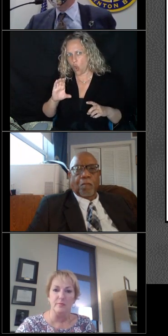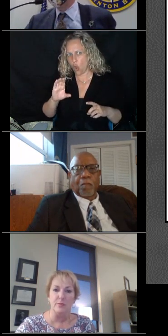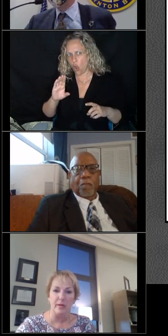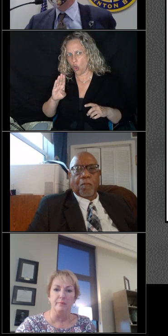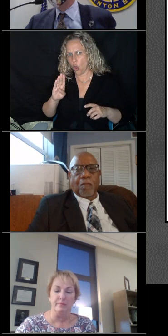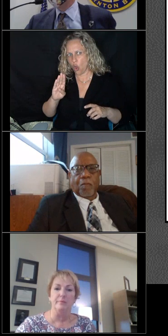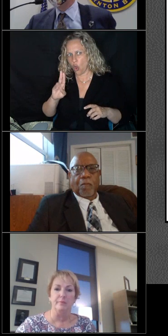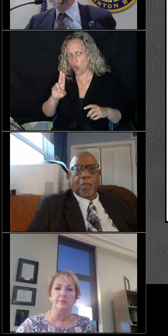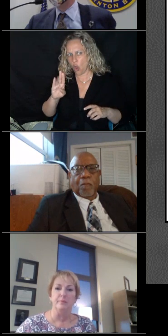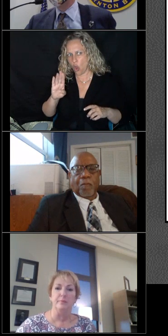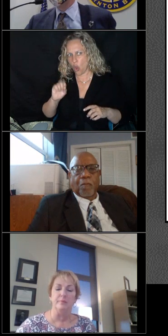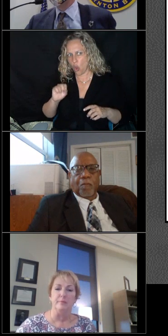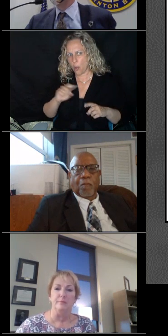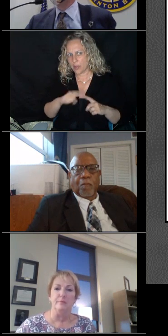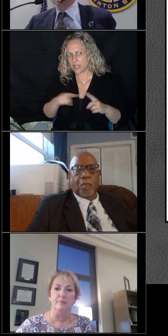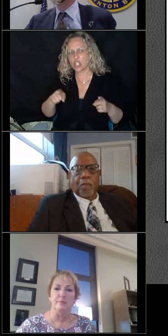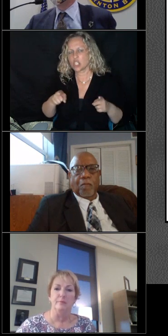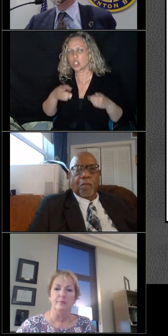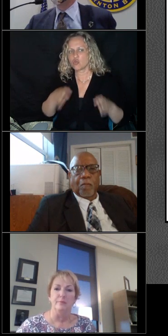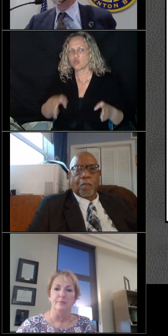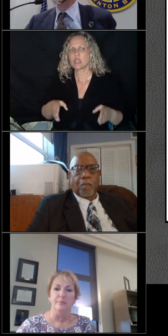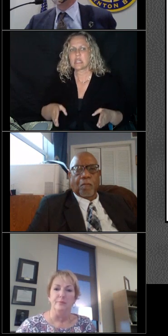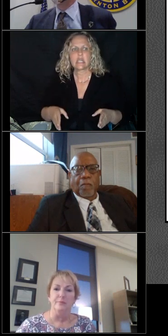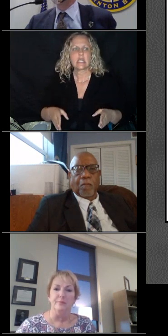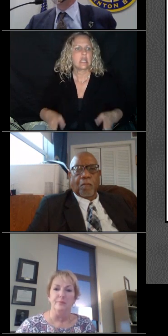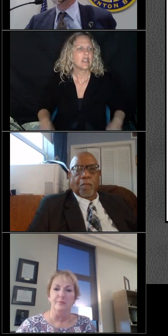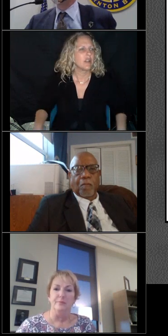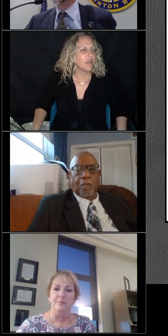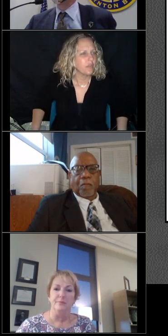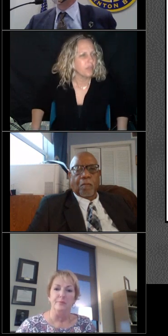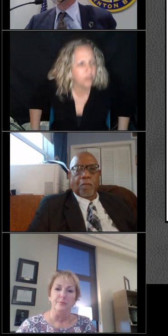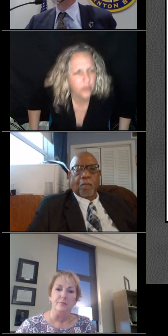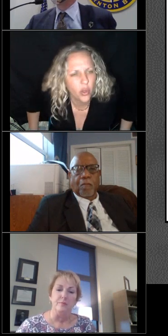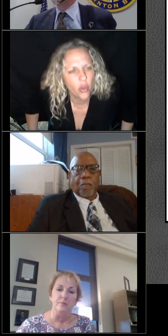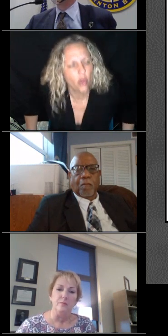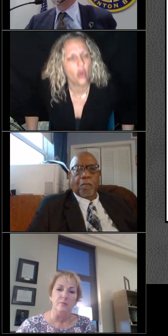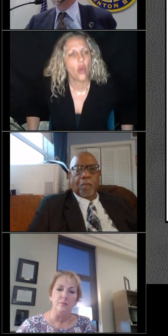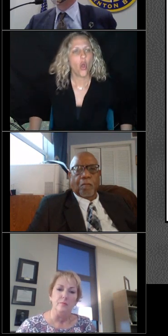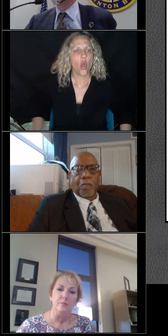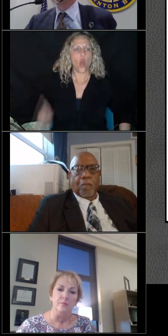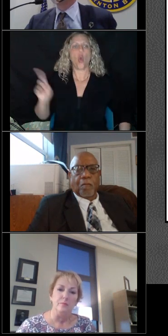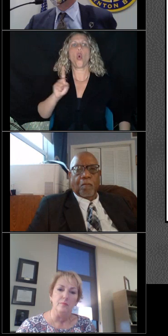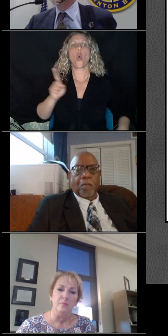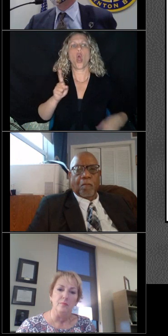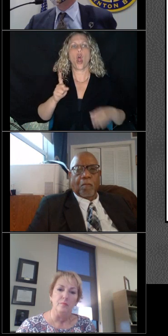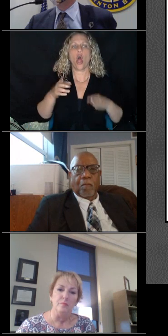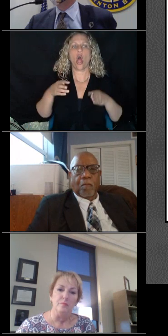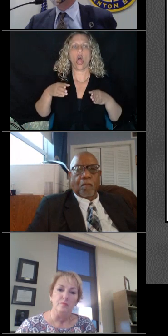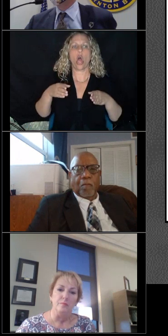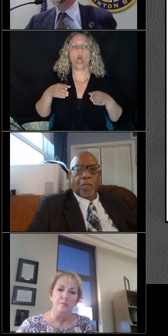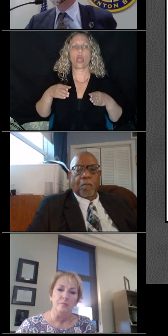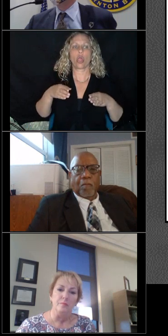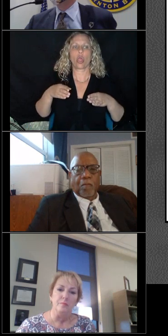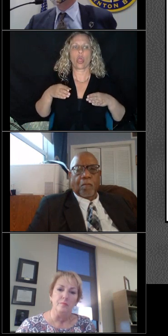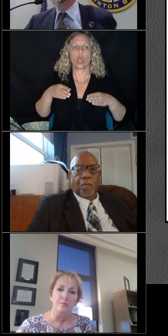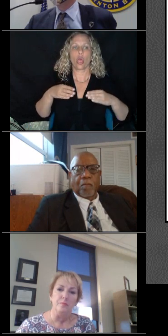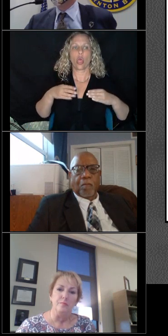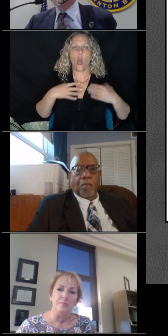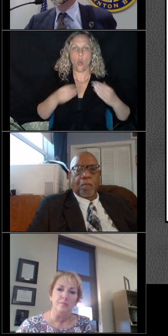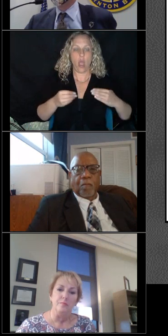Yeah, just Okay. on the streets. Mayor, I would suggest where the crosswalk starts, I think, is where we'll have the white